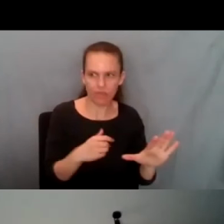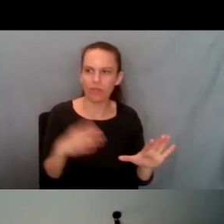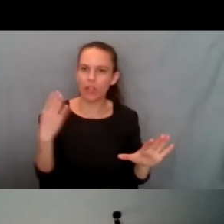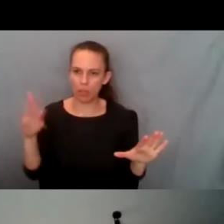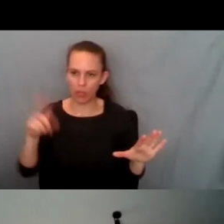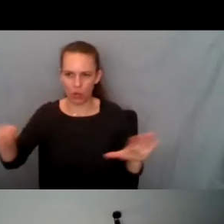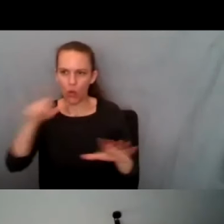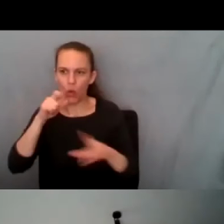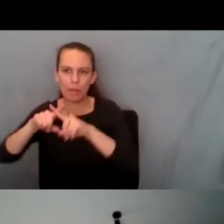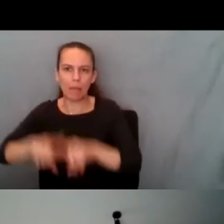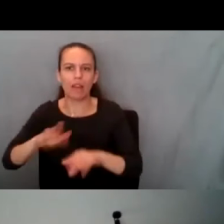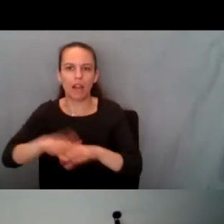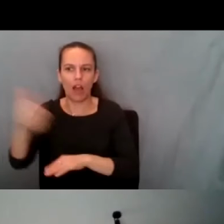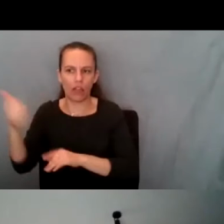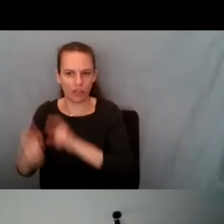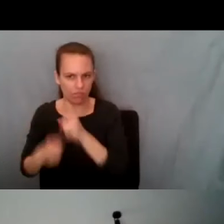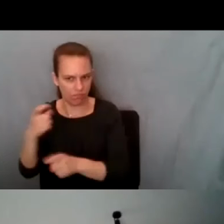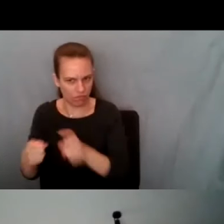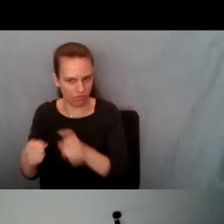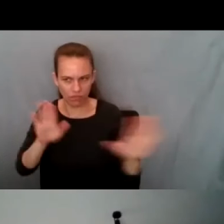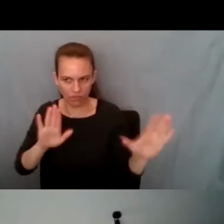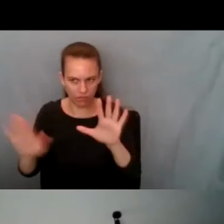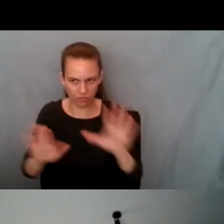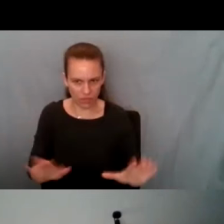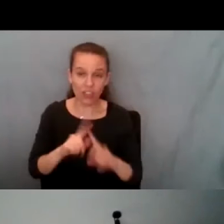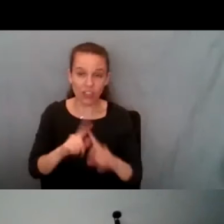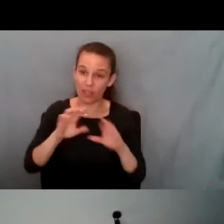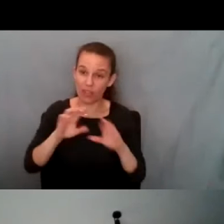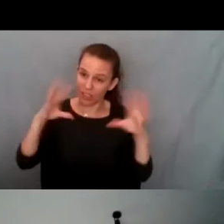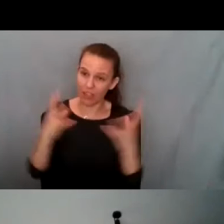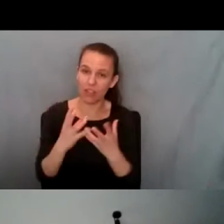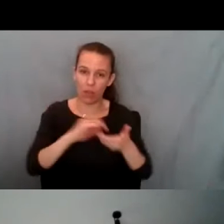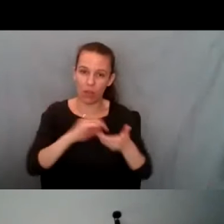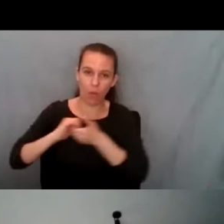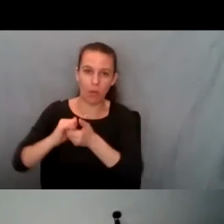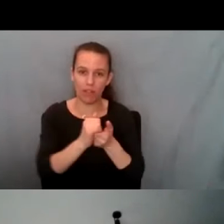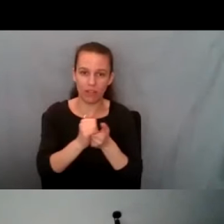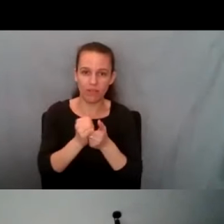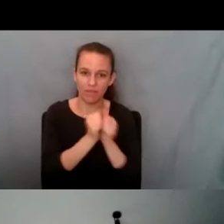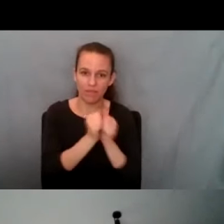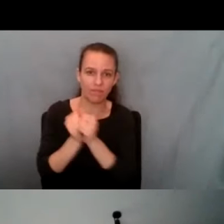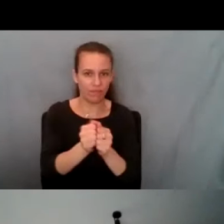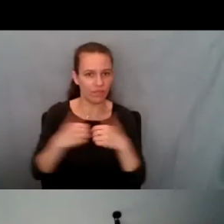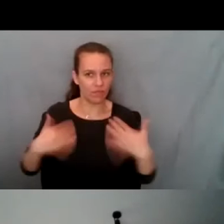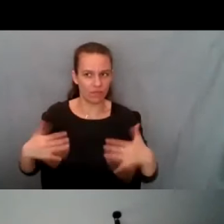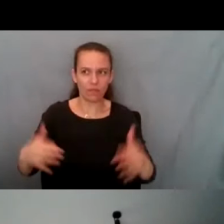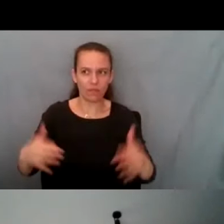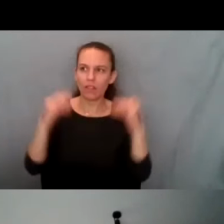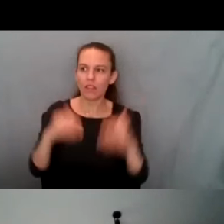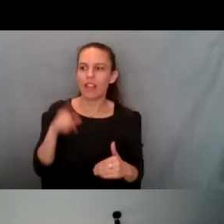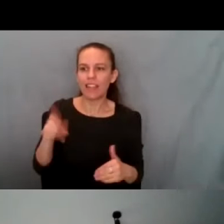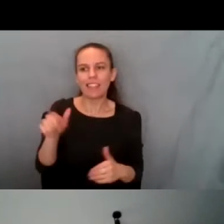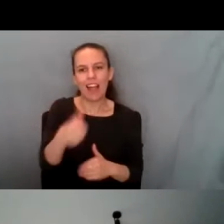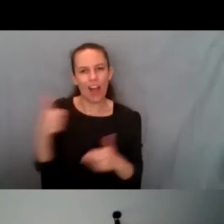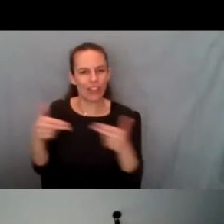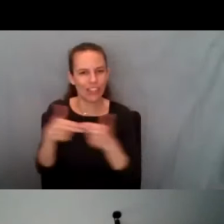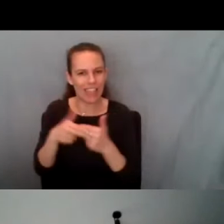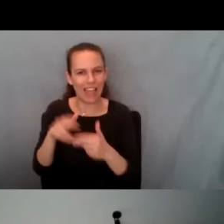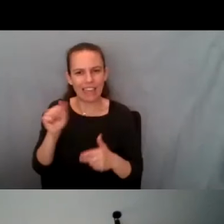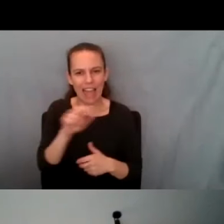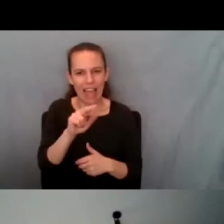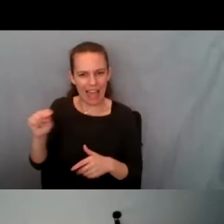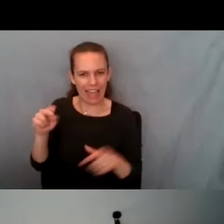this mechanism. Now, if we look at, and this is the slide that Anne had as well in her slide deck, and happy to see that we're very